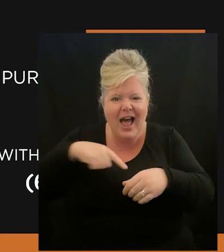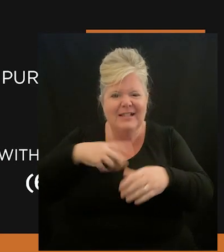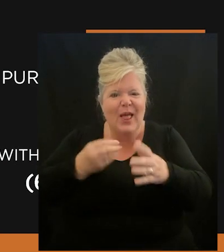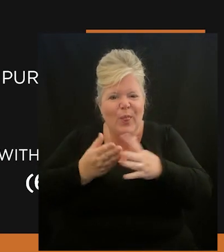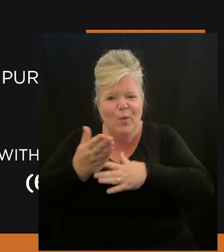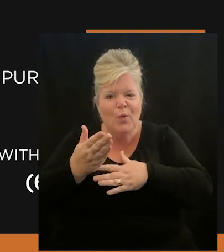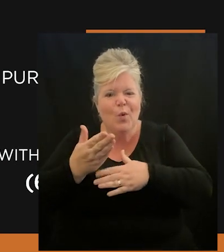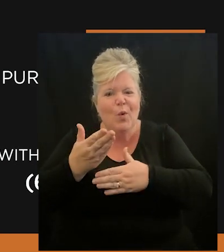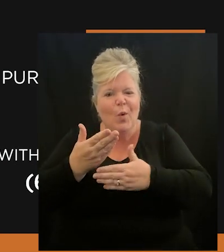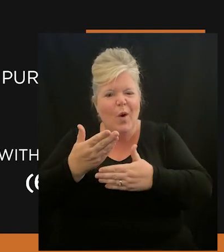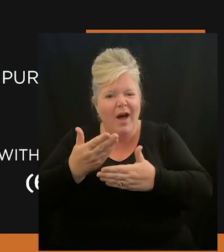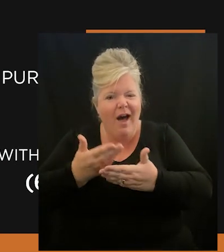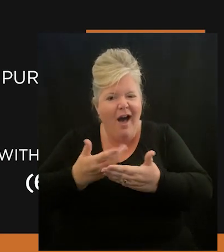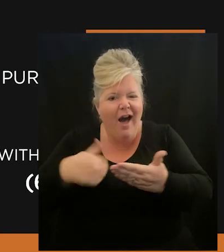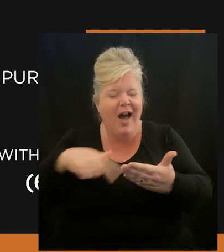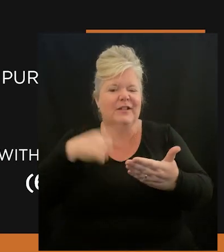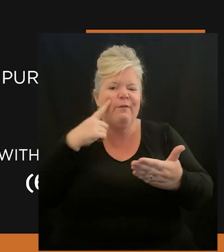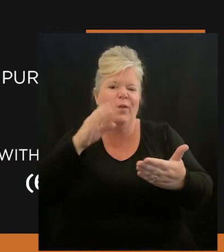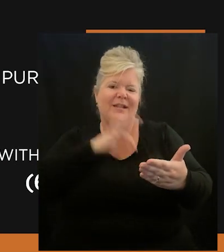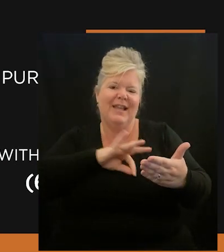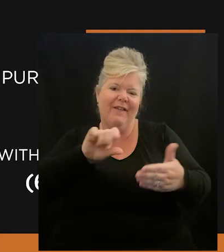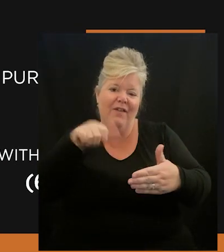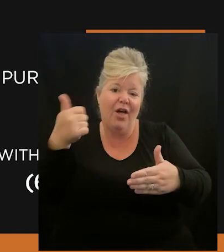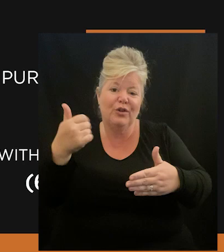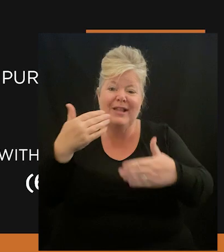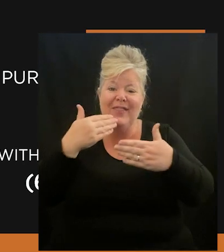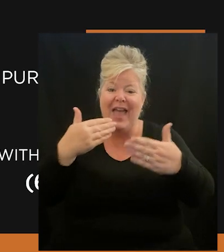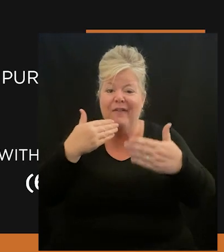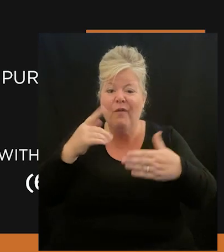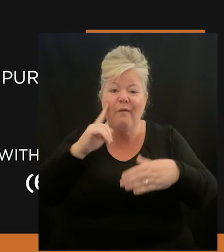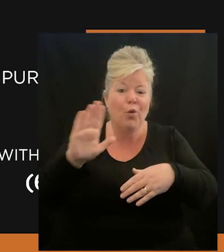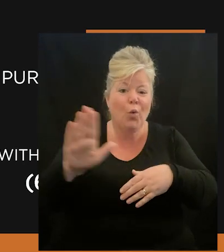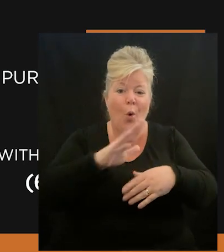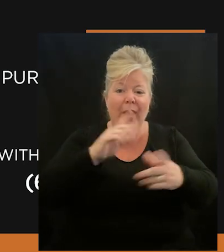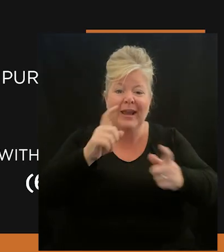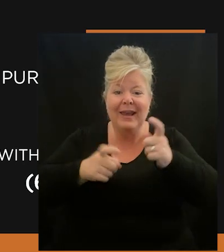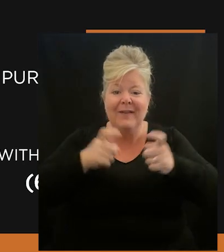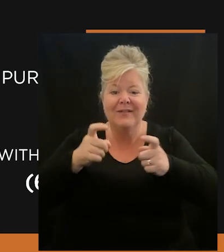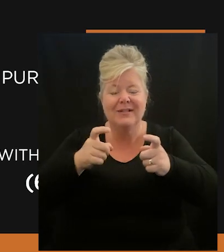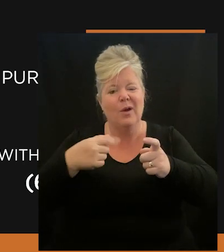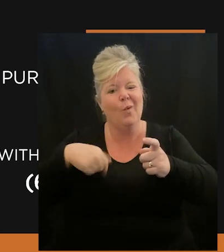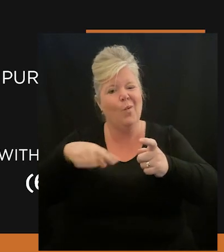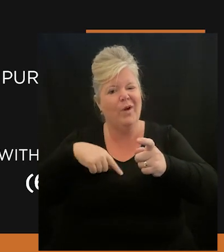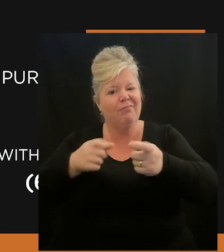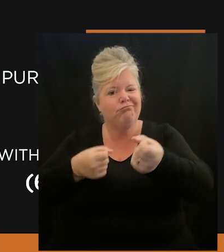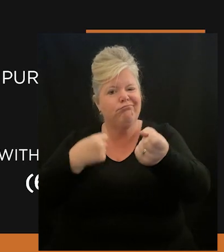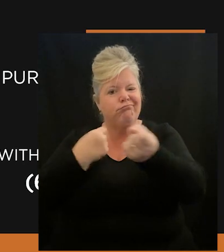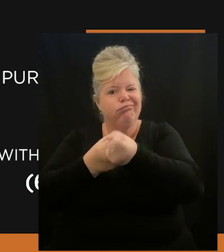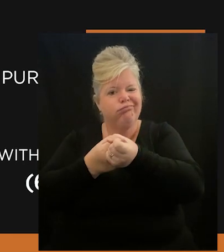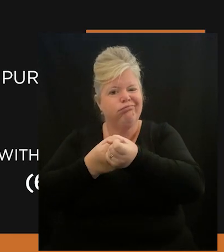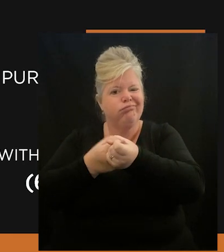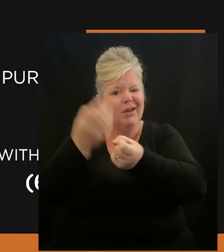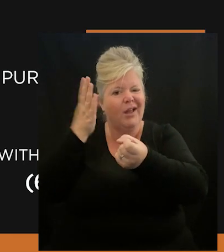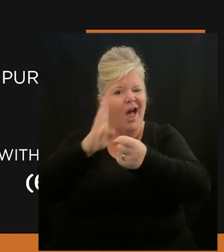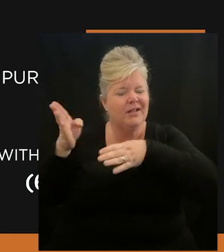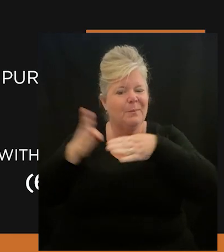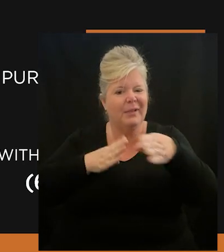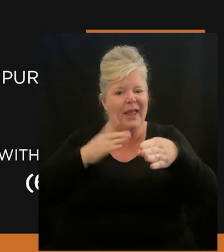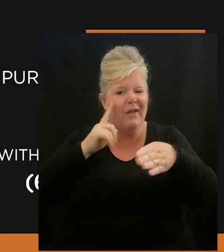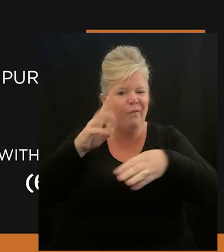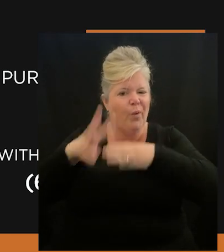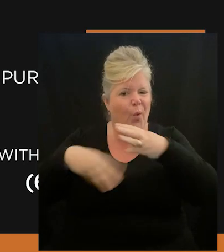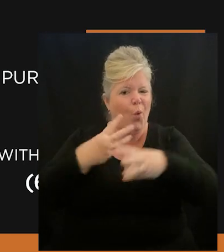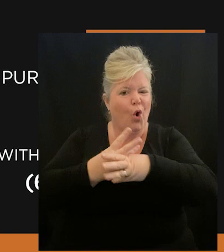the sake of others. And we're so blessed that with your cheerful and generous giving, we get to be a part of the plans that God has for this world.